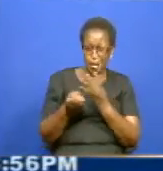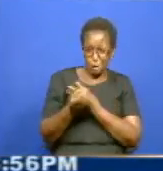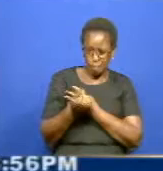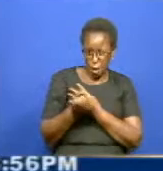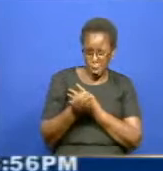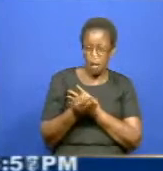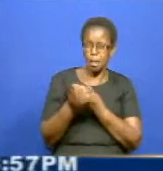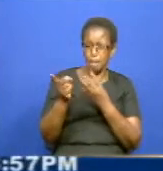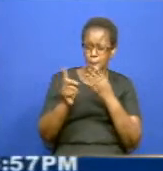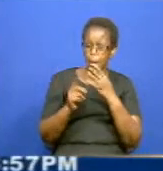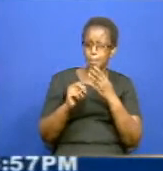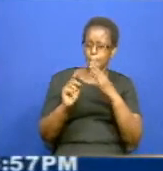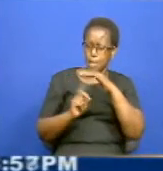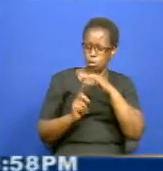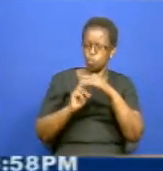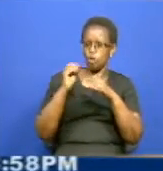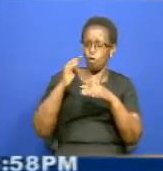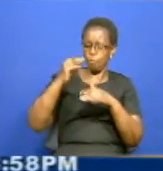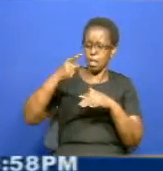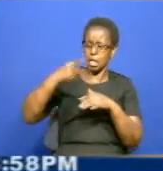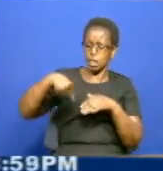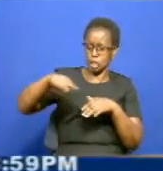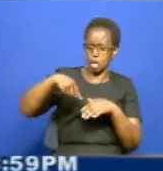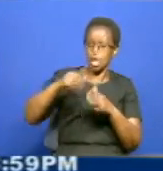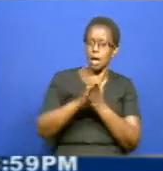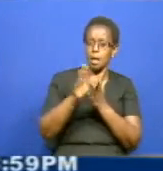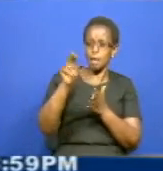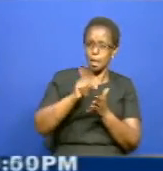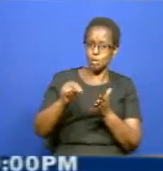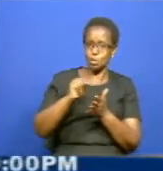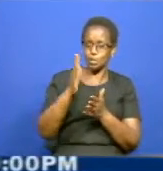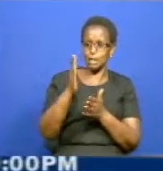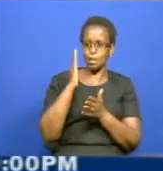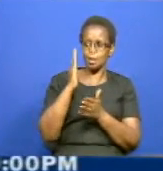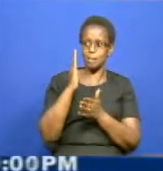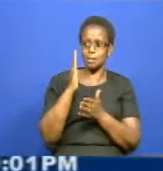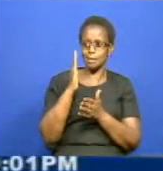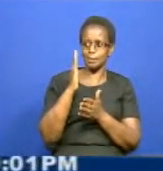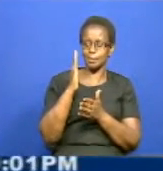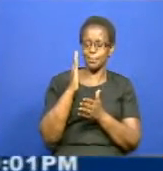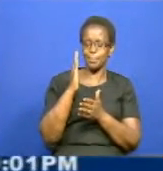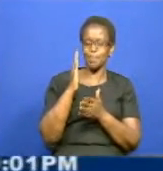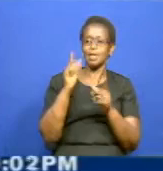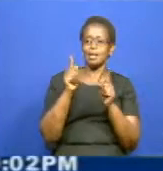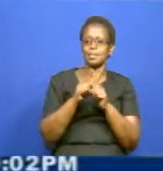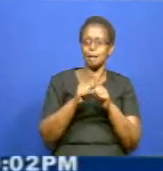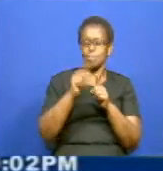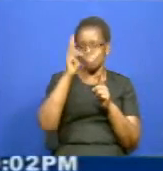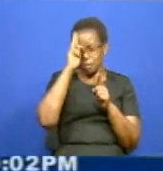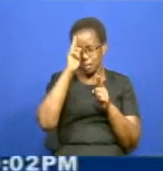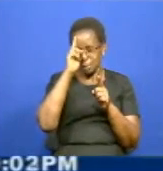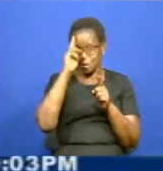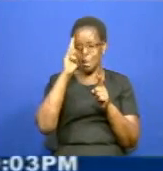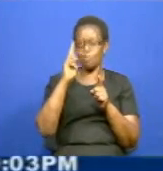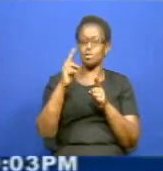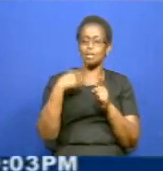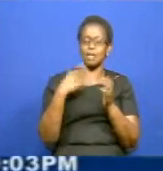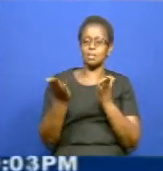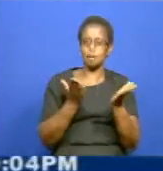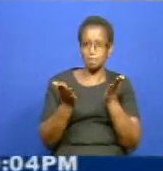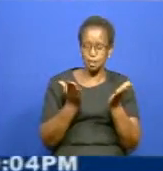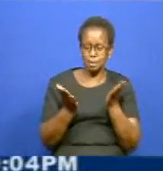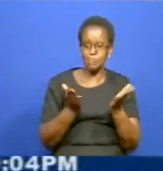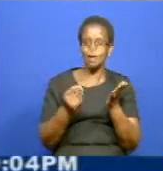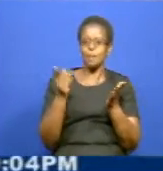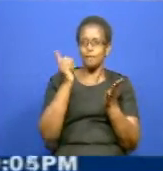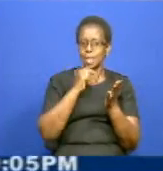the Ministry of Interior and National Security and the police service has set a specific